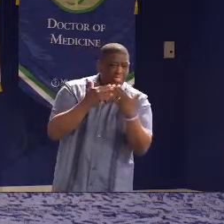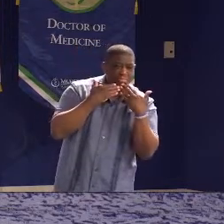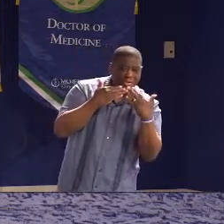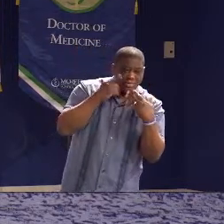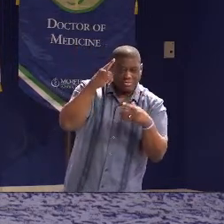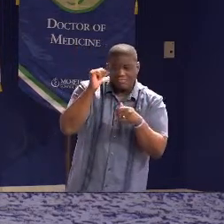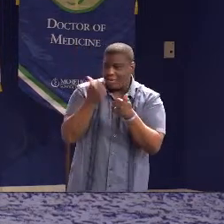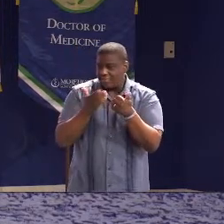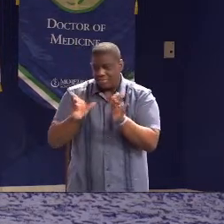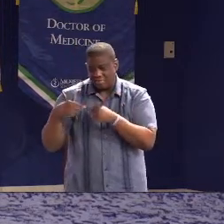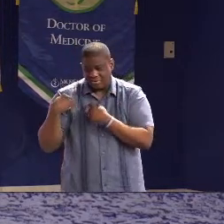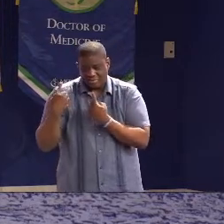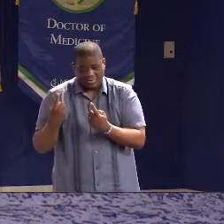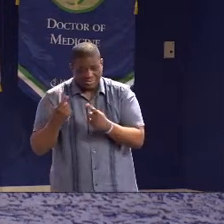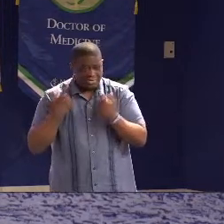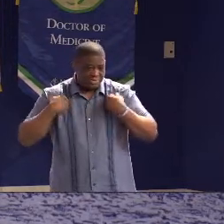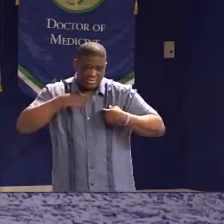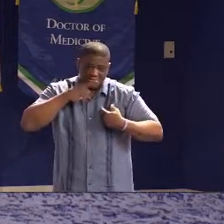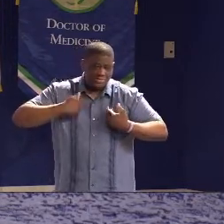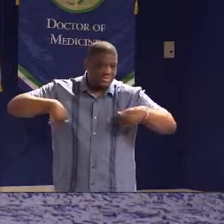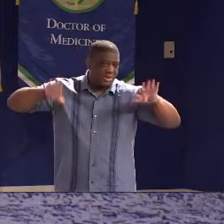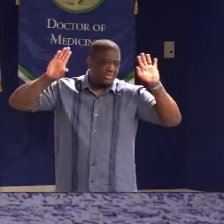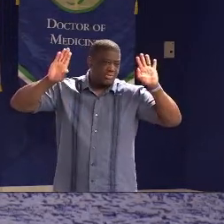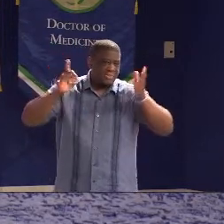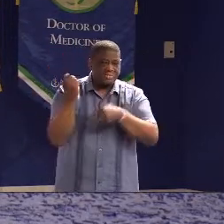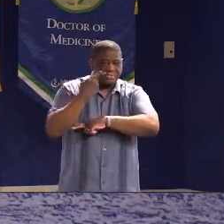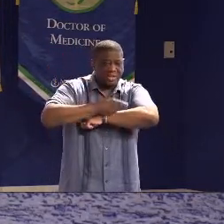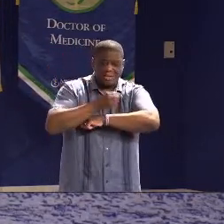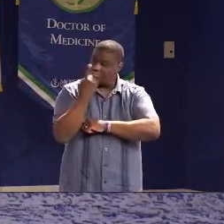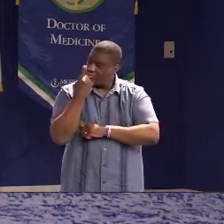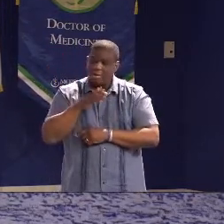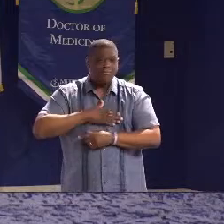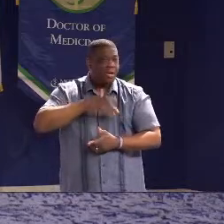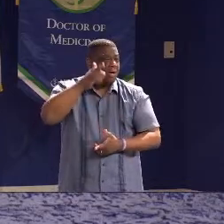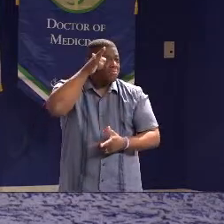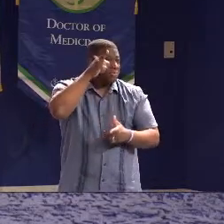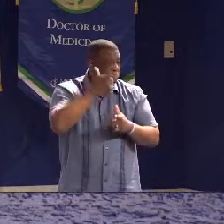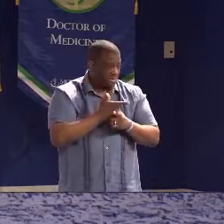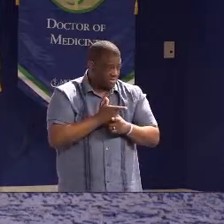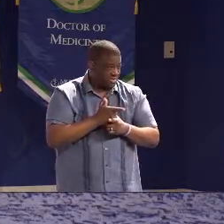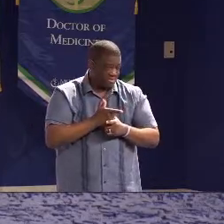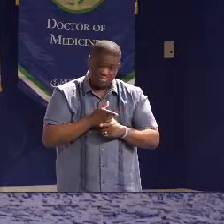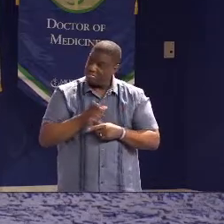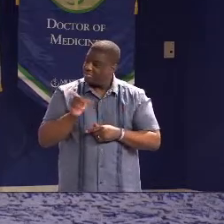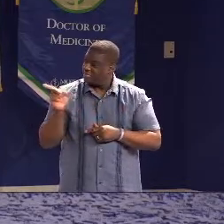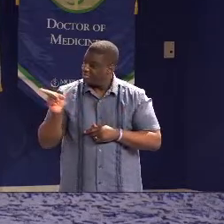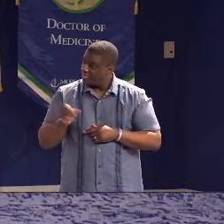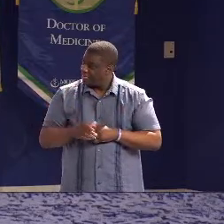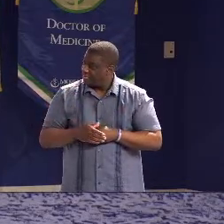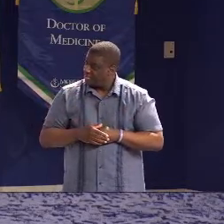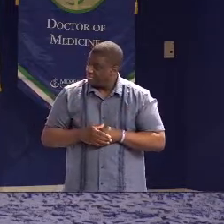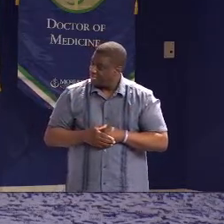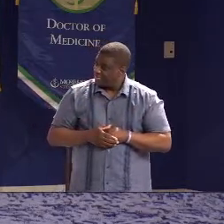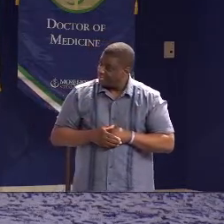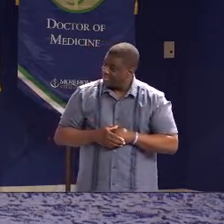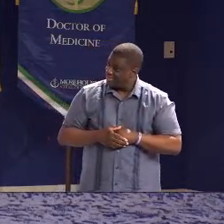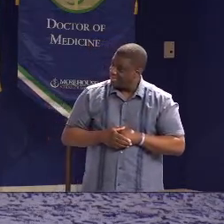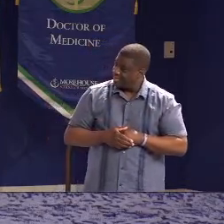everything you've done, sacrifices from day one. Also my brother, he's cool, but yeah.